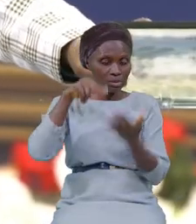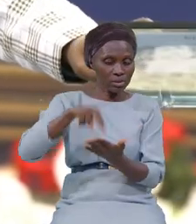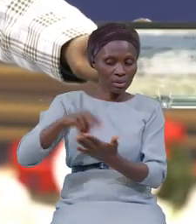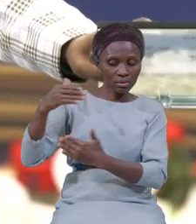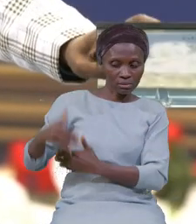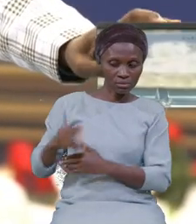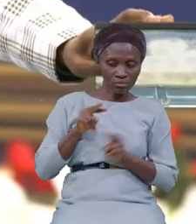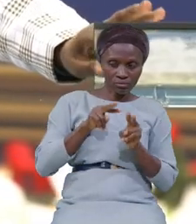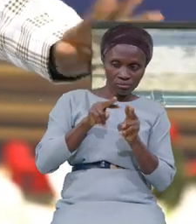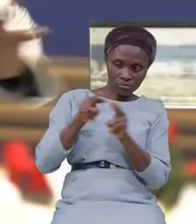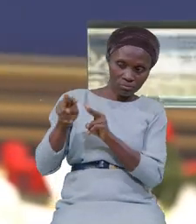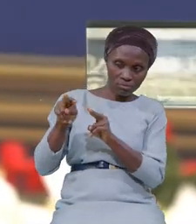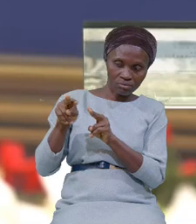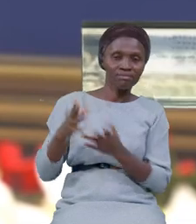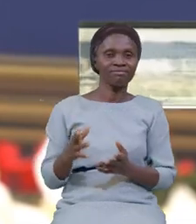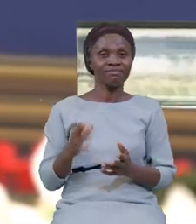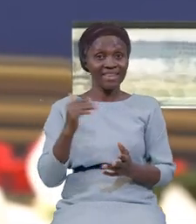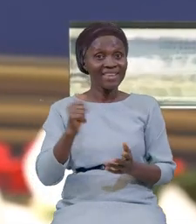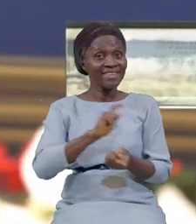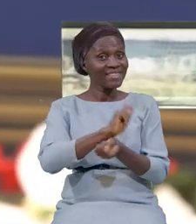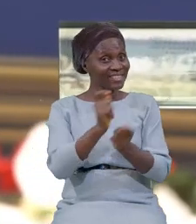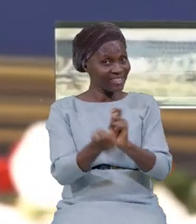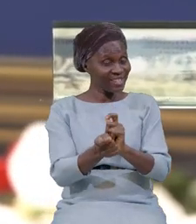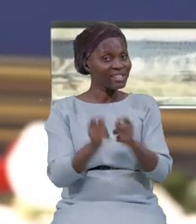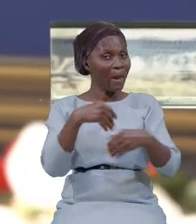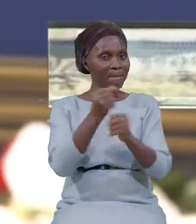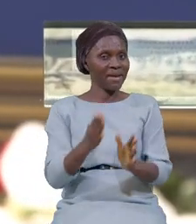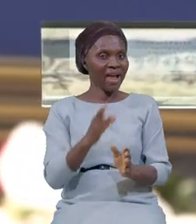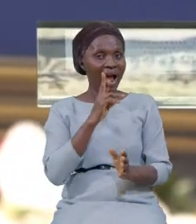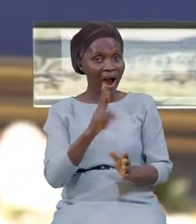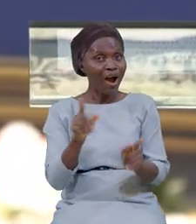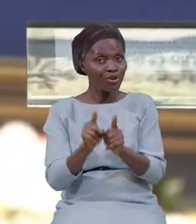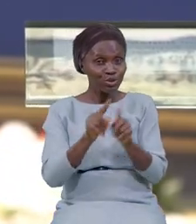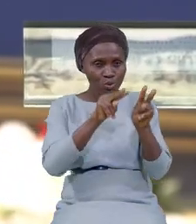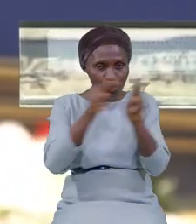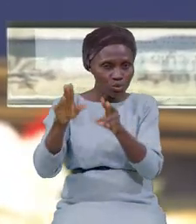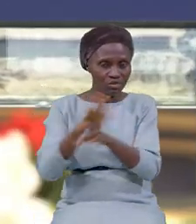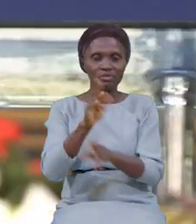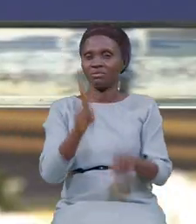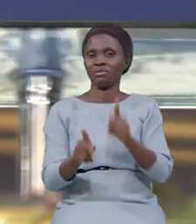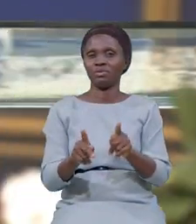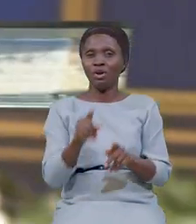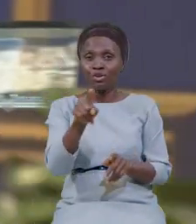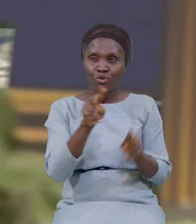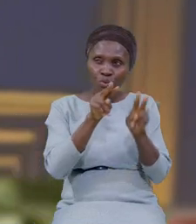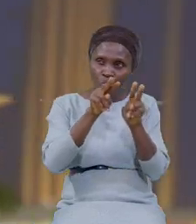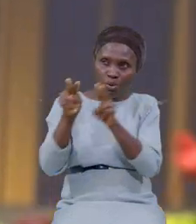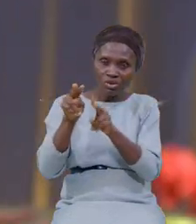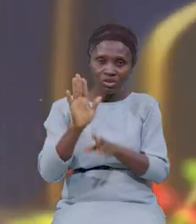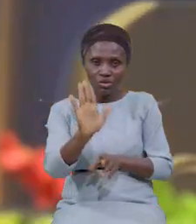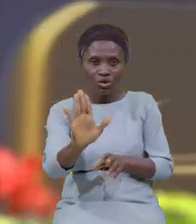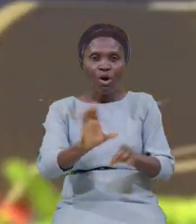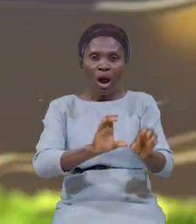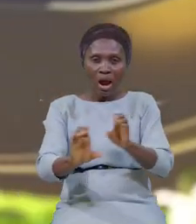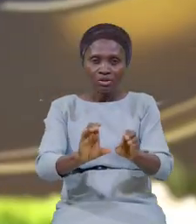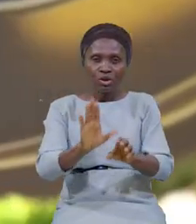was watching. Change makers are watchful people. You watch your action, you